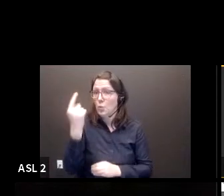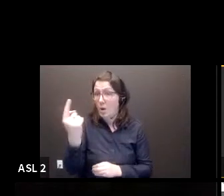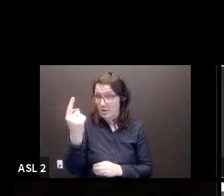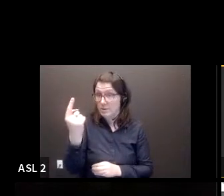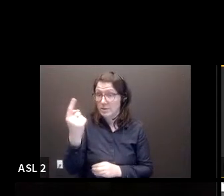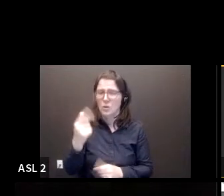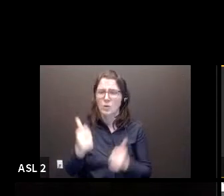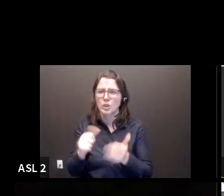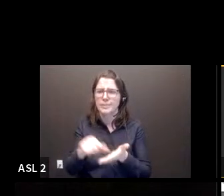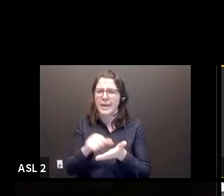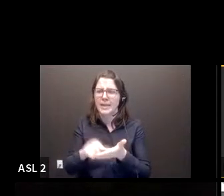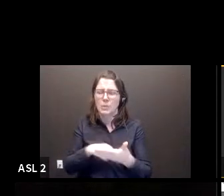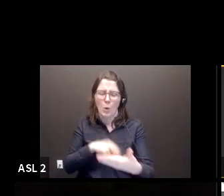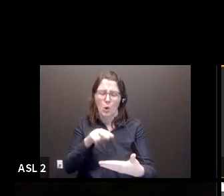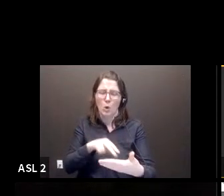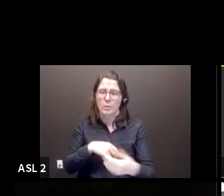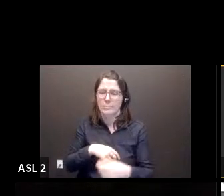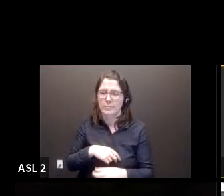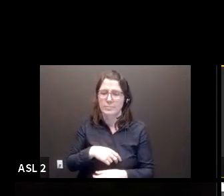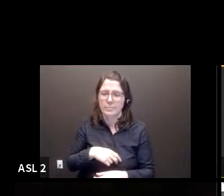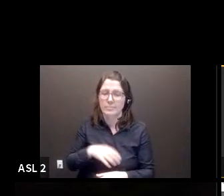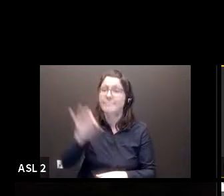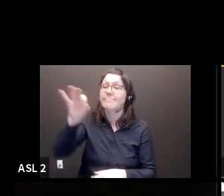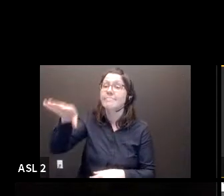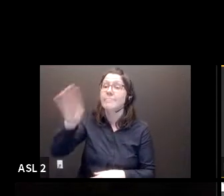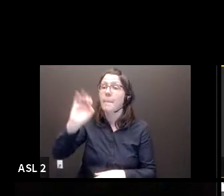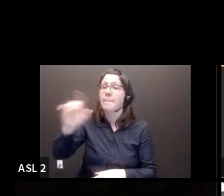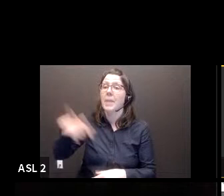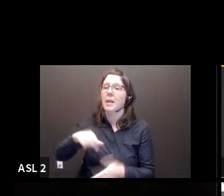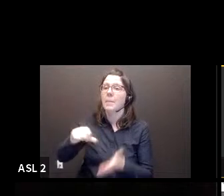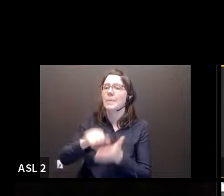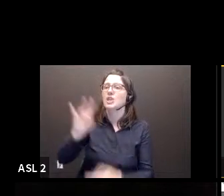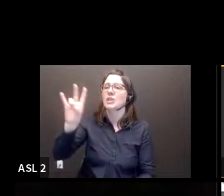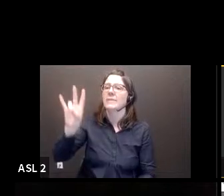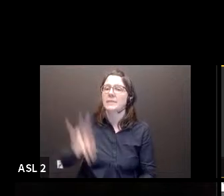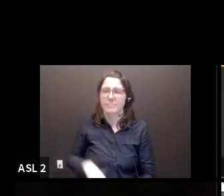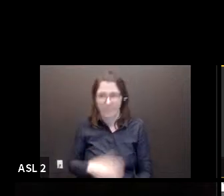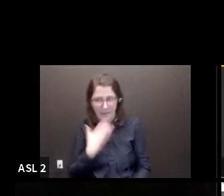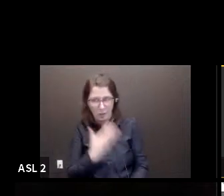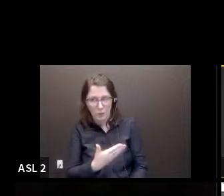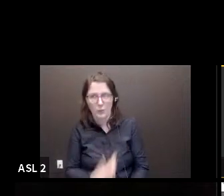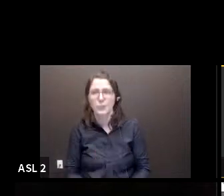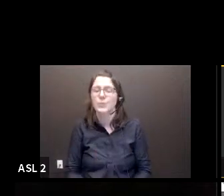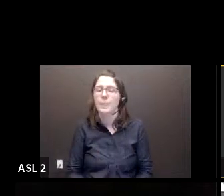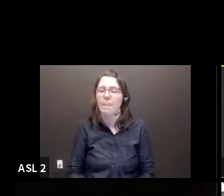for this one age seven thank you